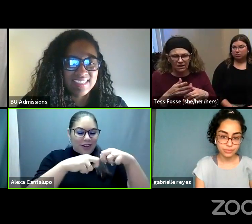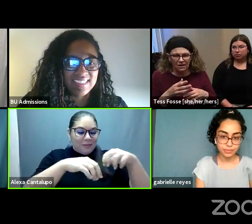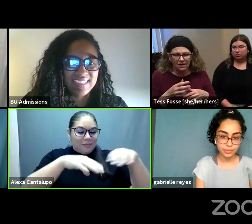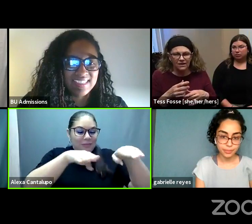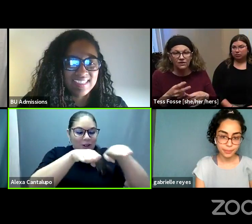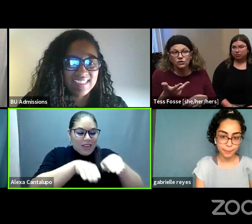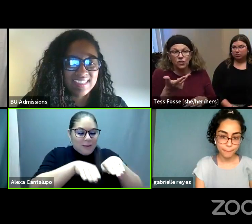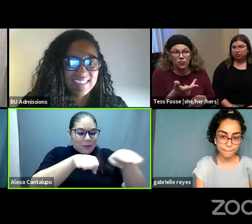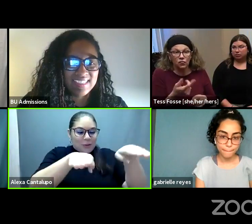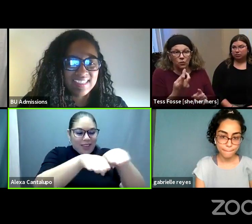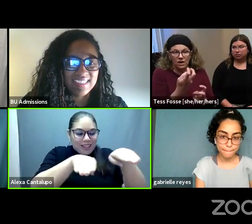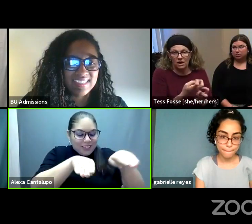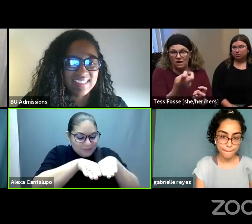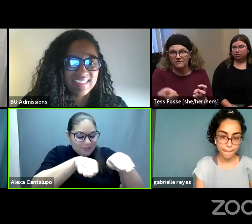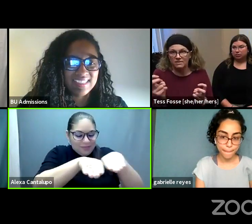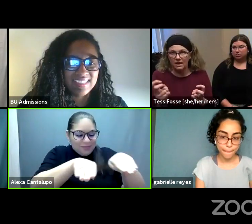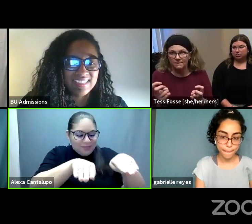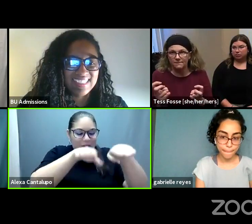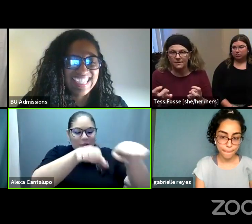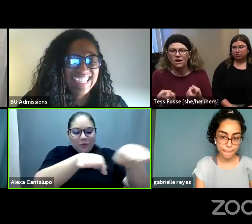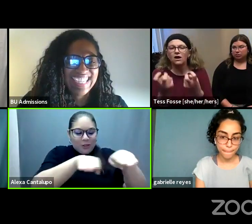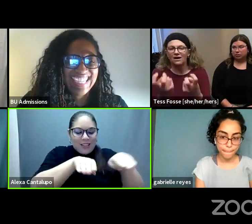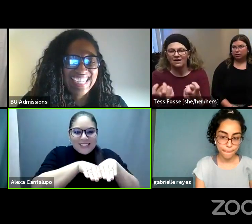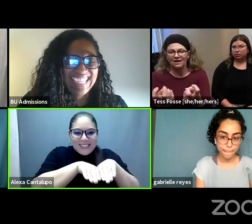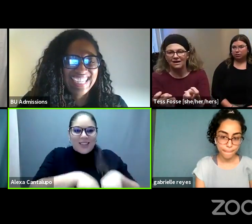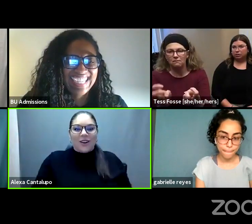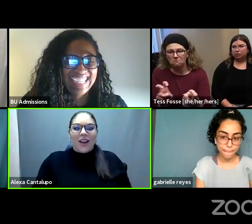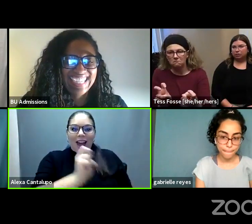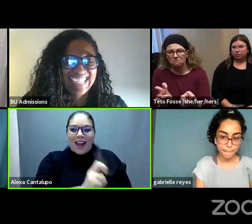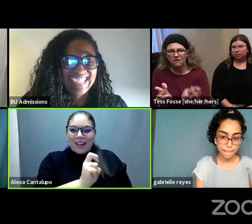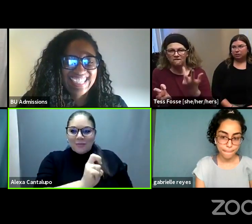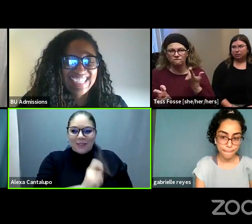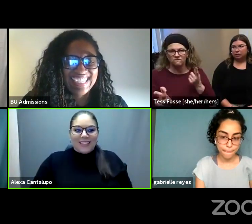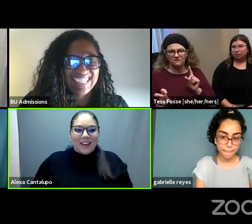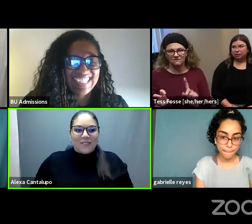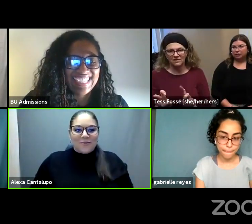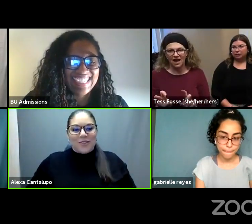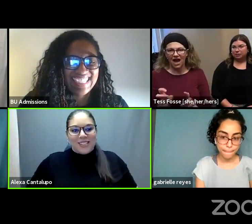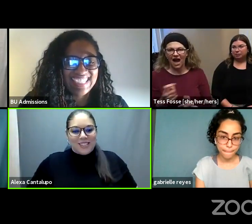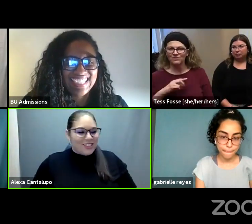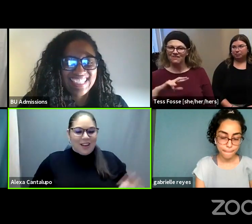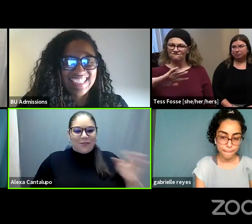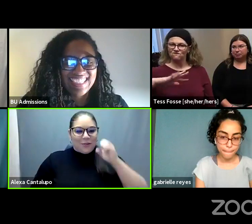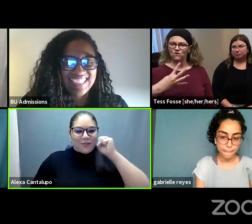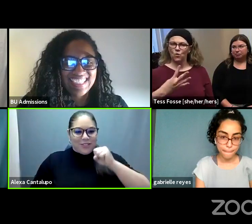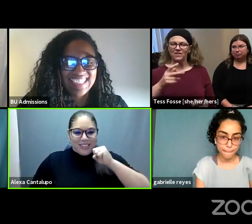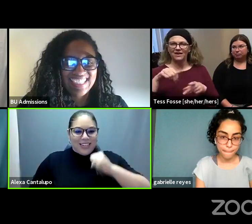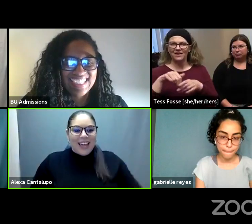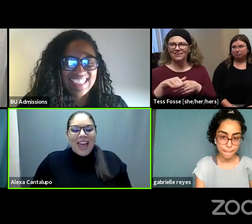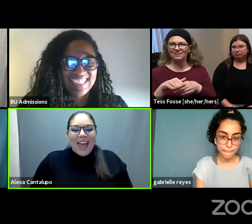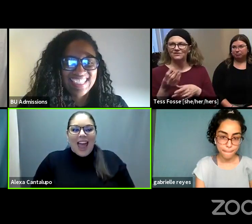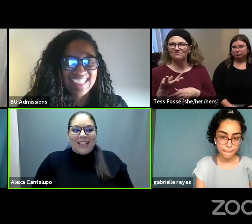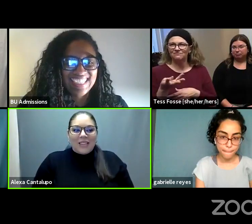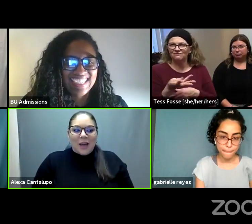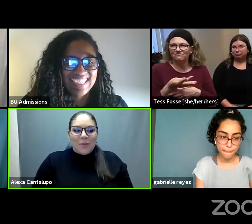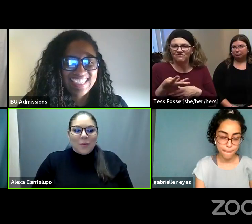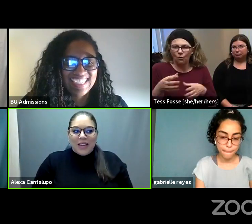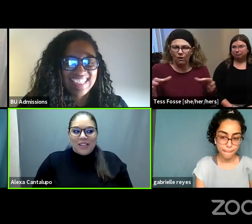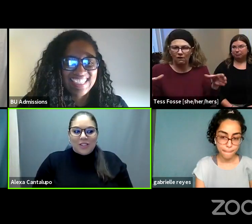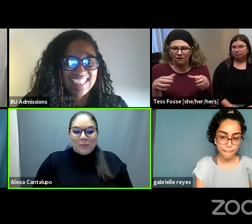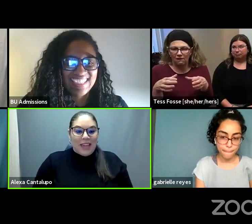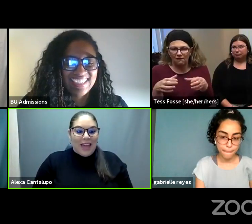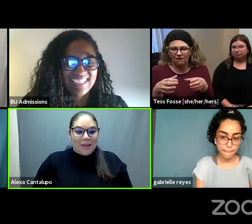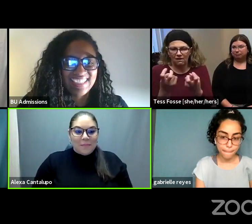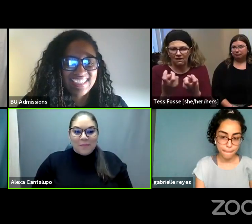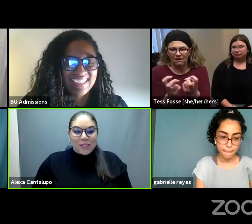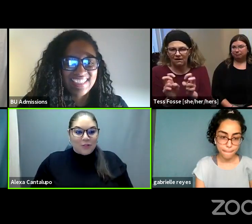square. Our tables were like, 4 desks together, and I completed that fourth seat, and we